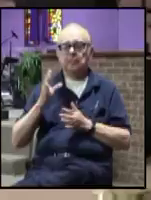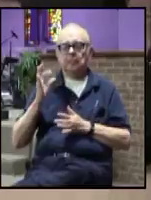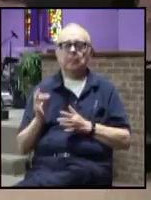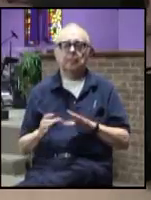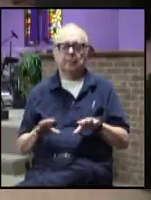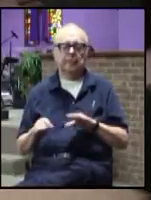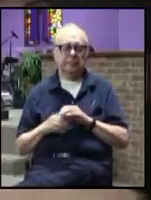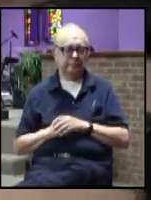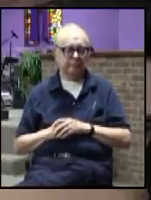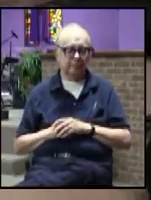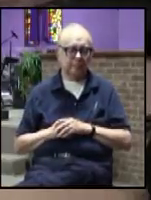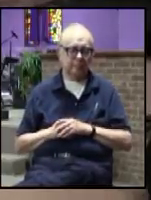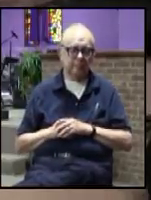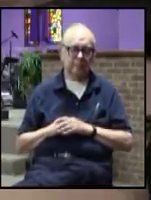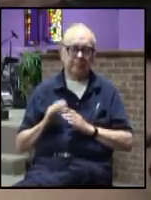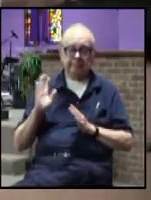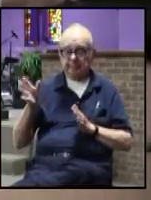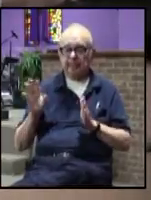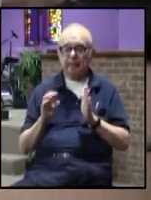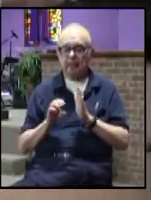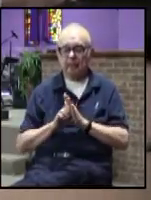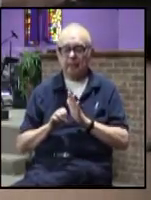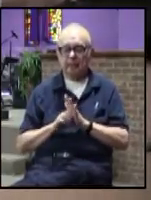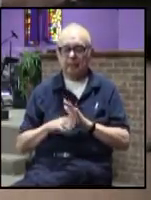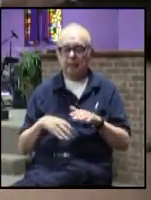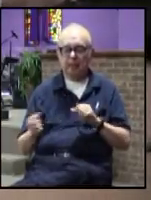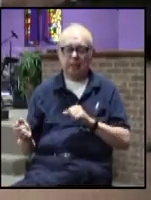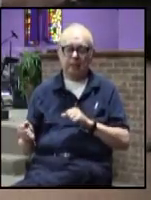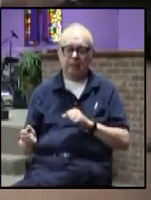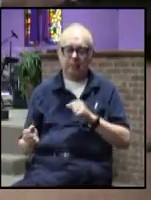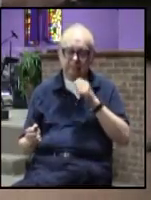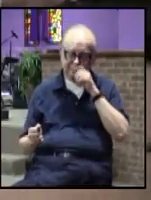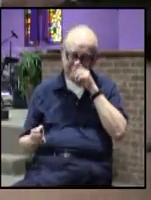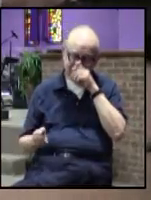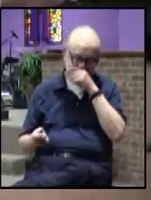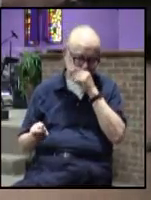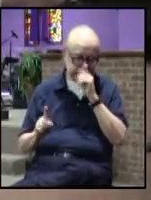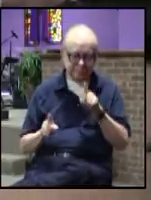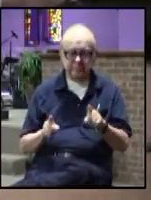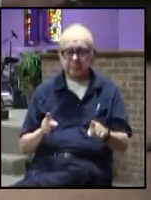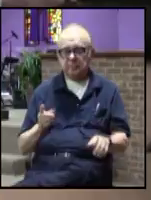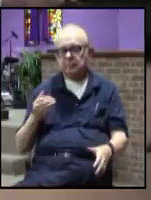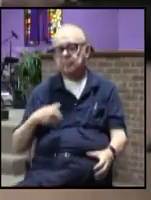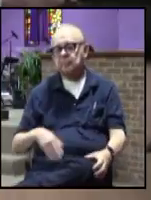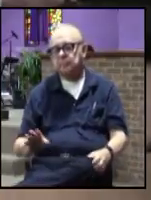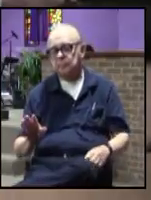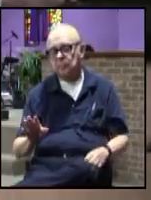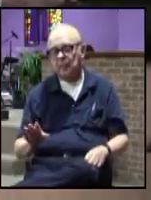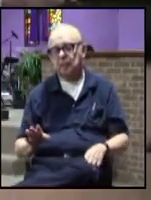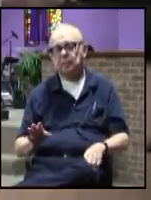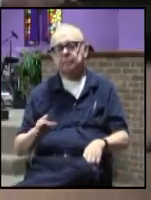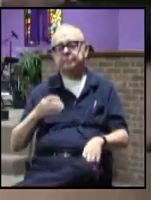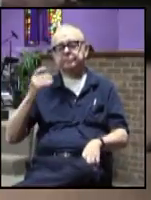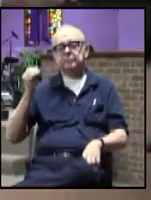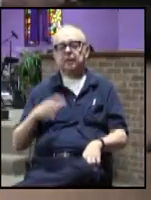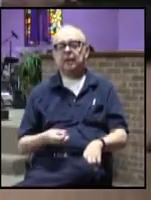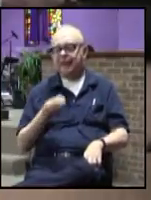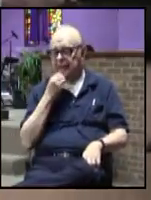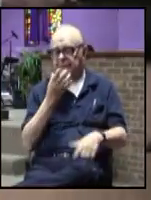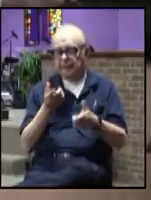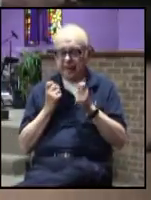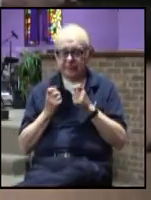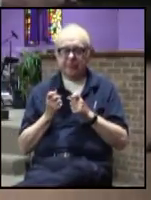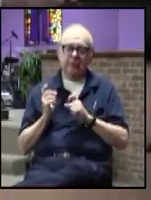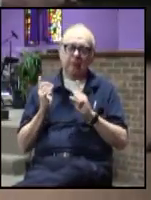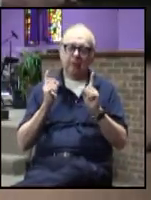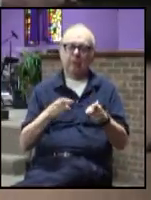that a pastor gave me. Here's his illustration. You leap out of bed, you zip in and out of the shower, you bolt down your breakfast,